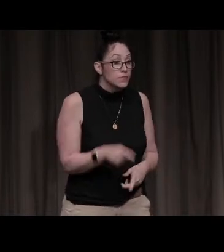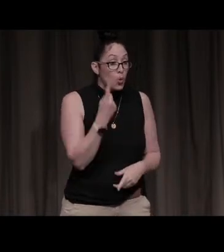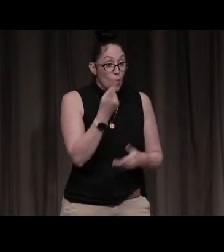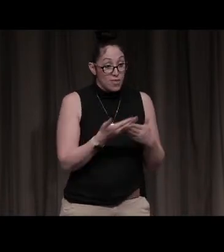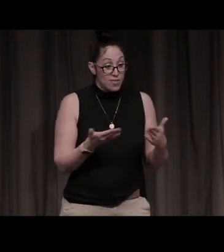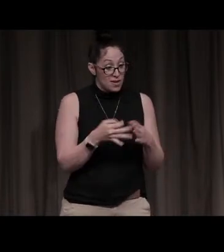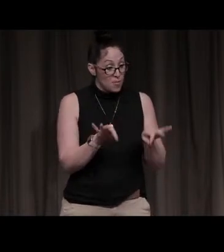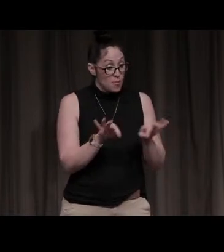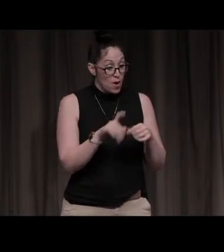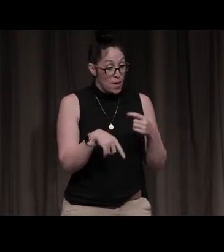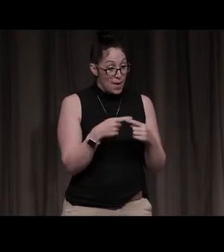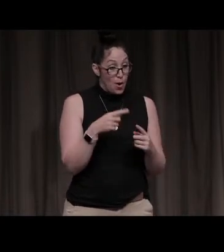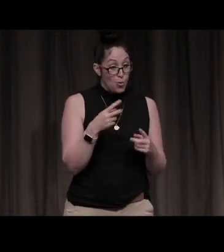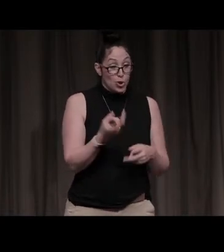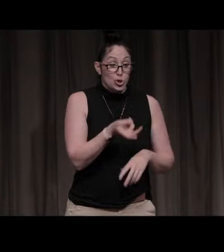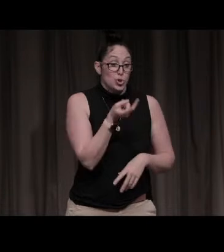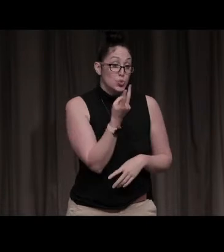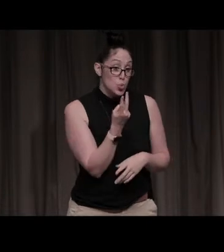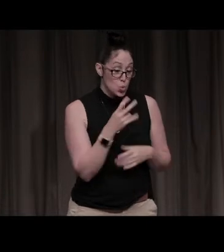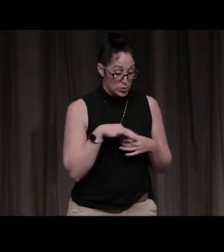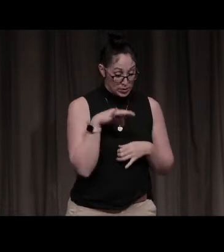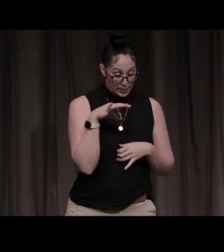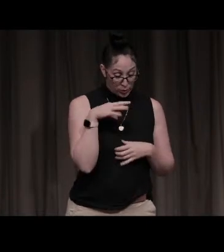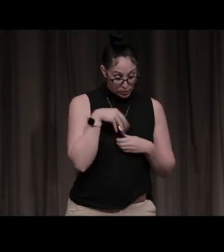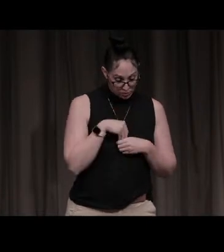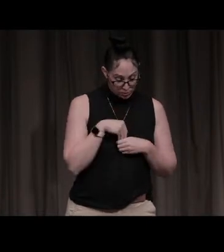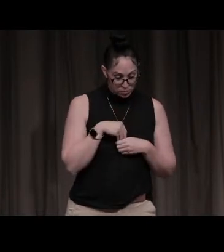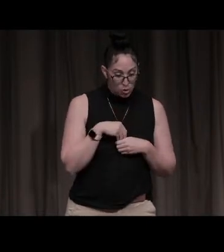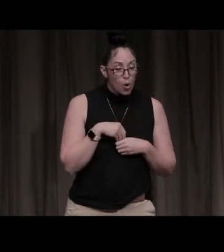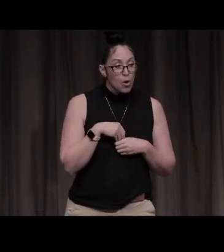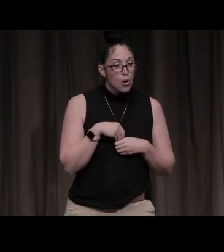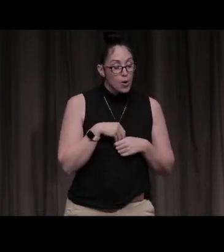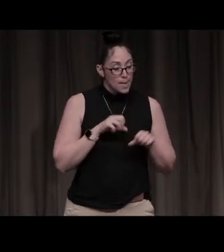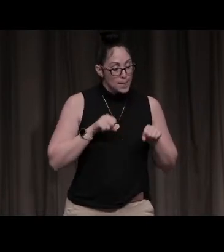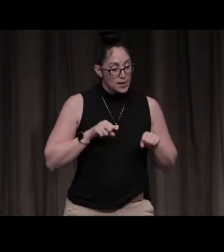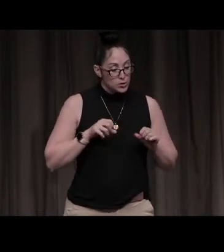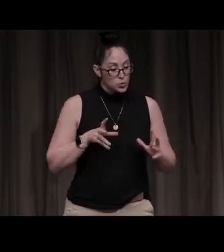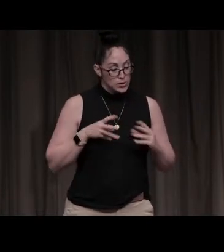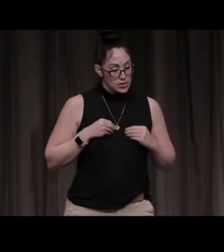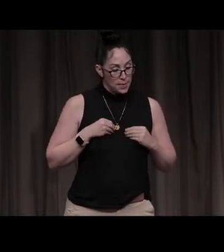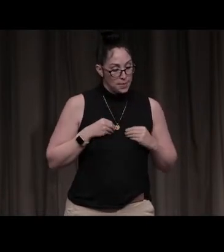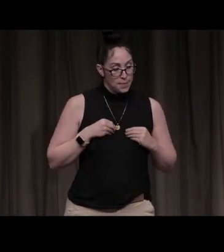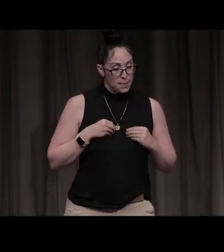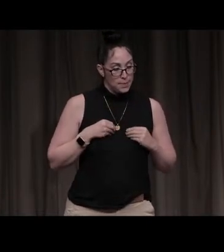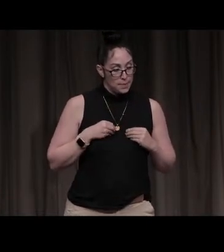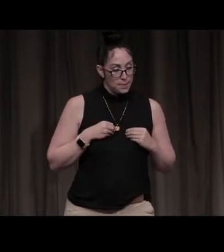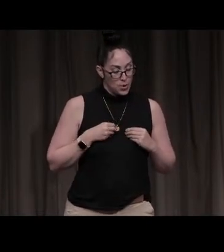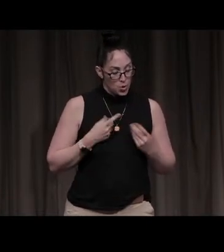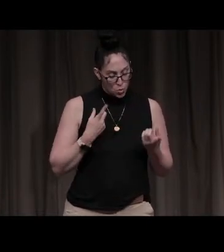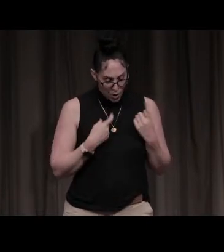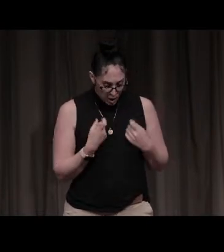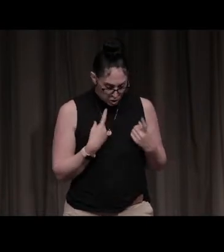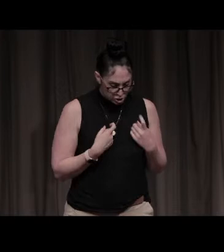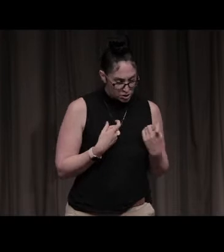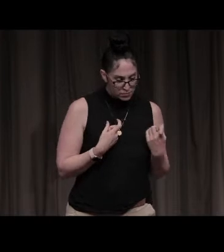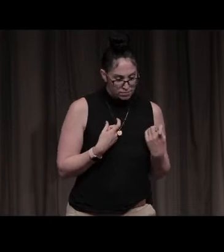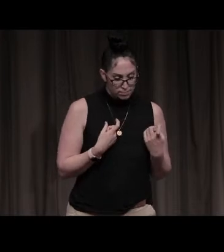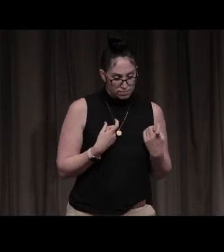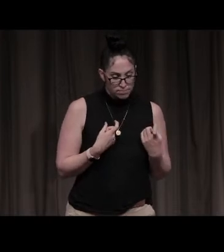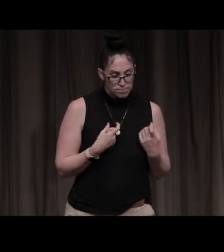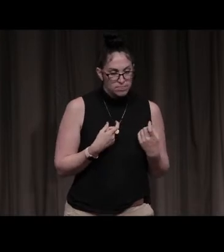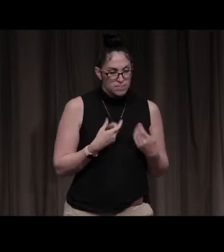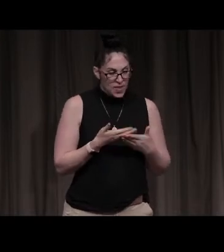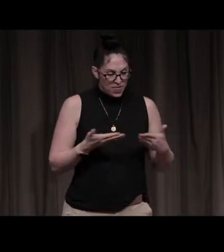two-spirit is like the ability to accept questioning, so to accept that things aren't definite or things aren't